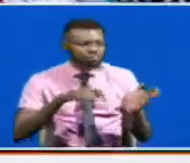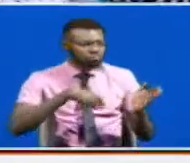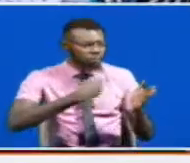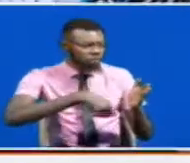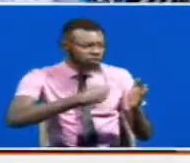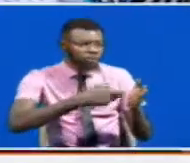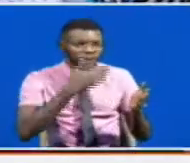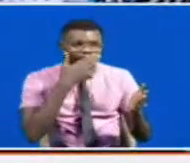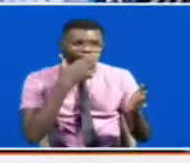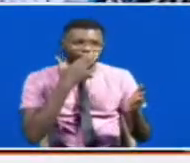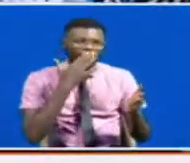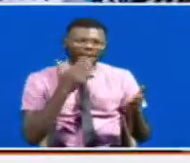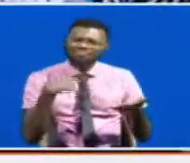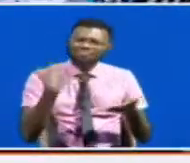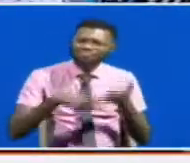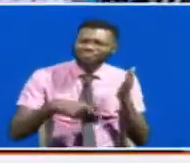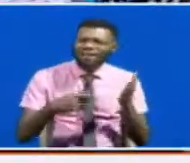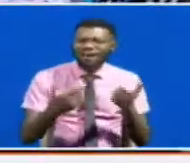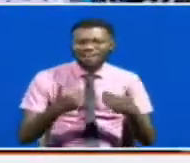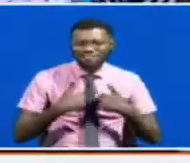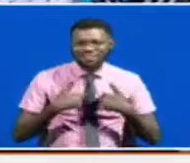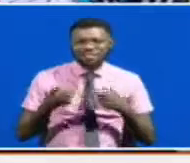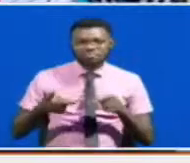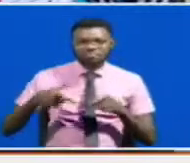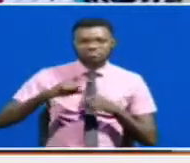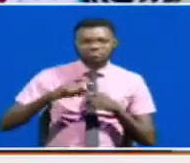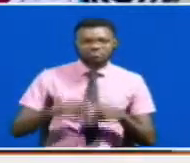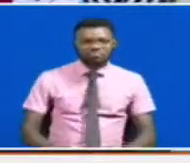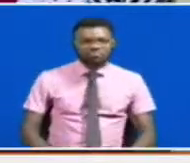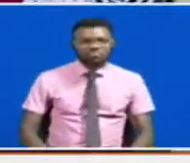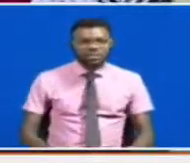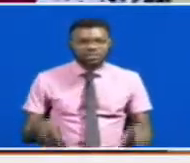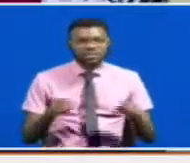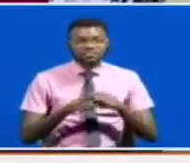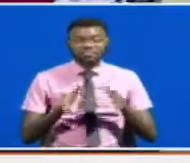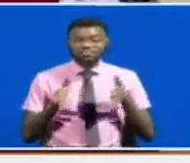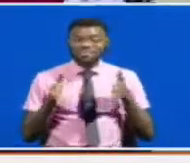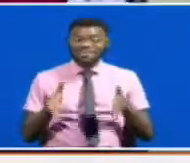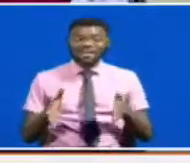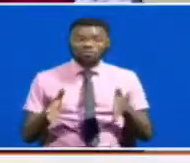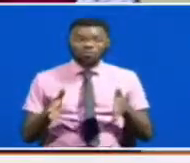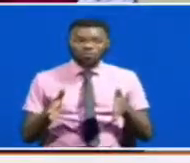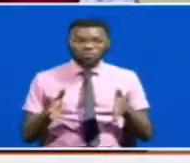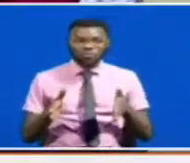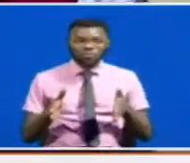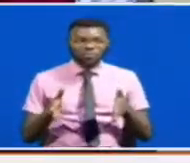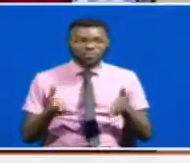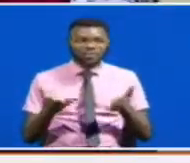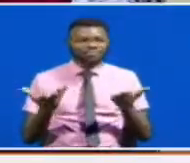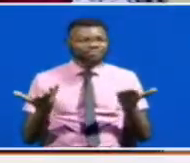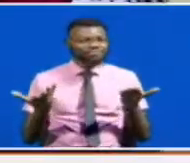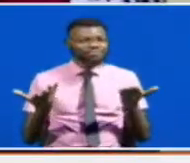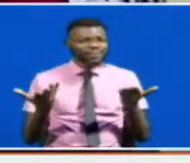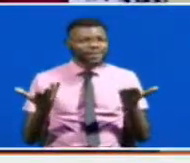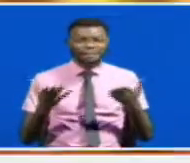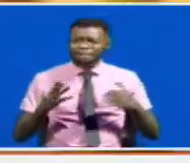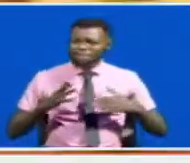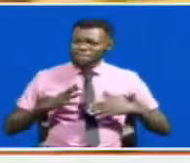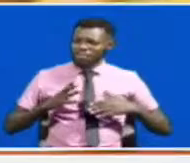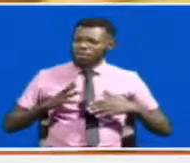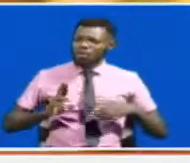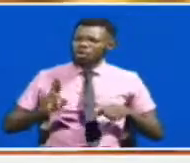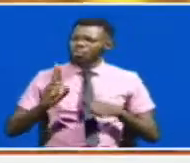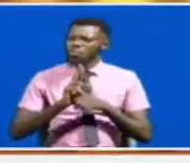this price. Amidst the reduced spending, the lower-income consumer segment marked the largest reduction in spending,